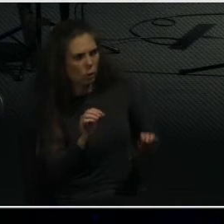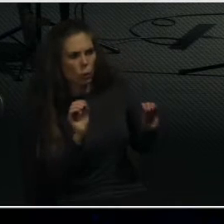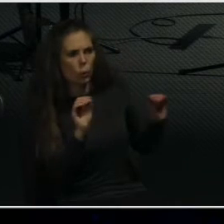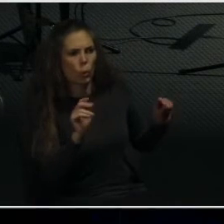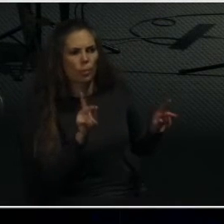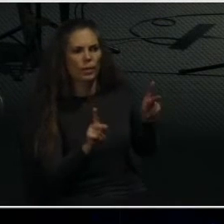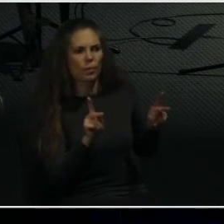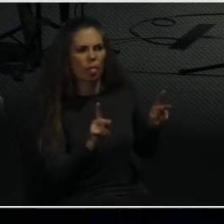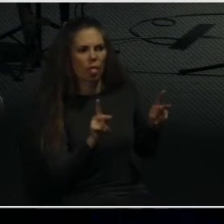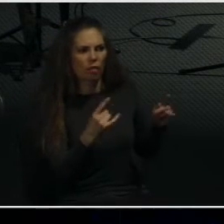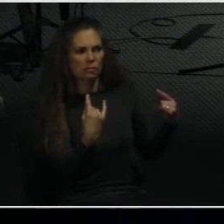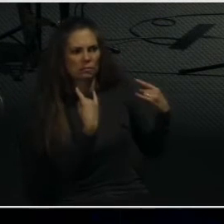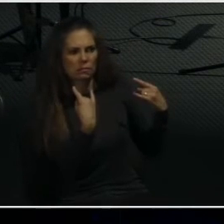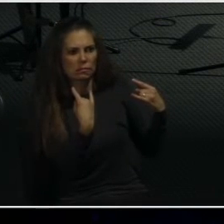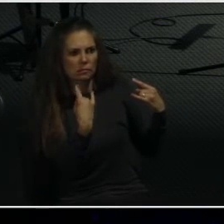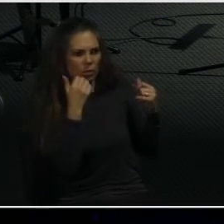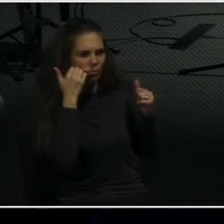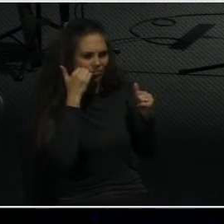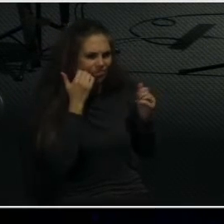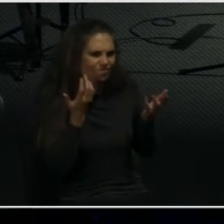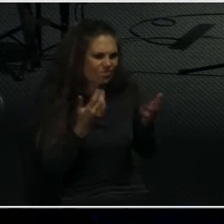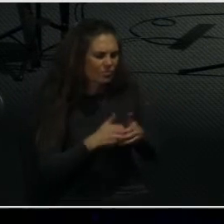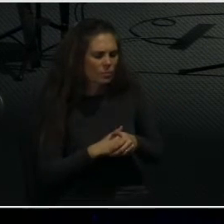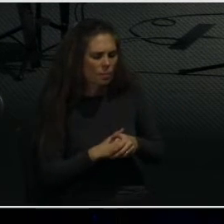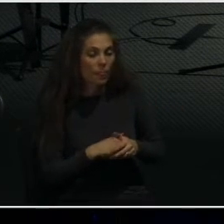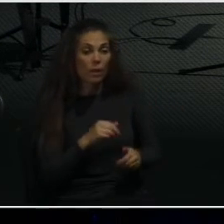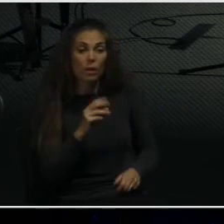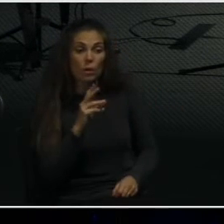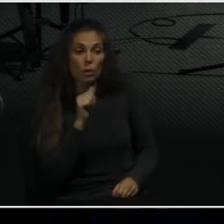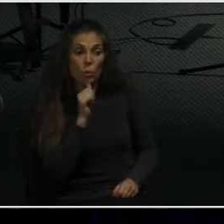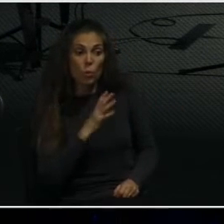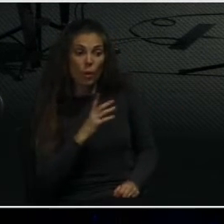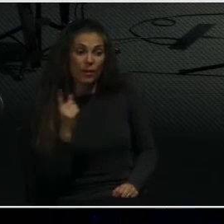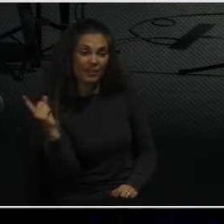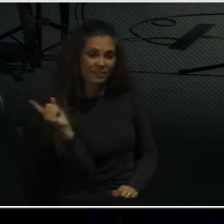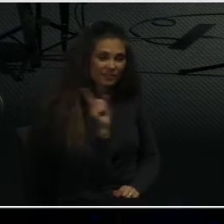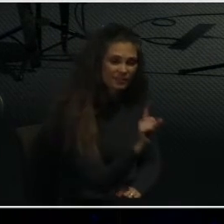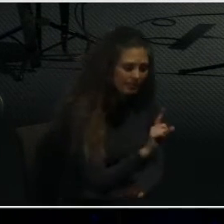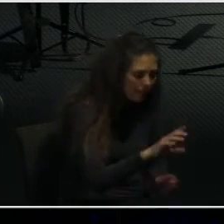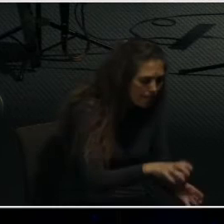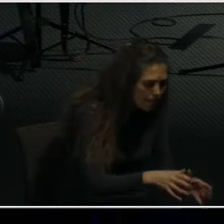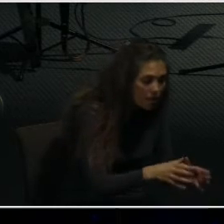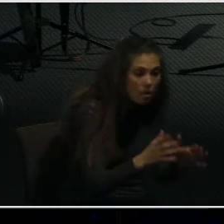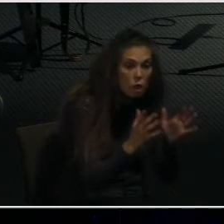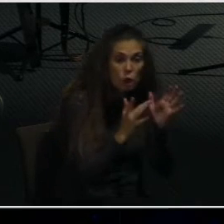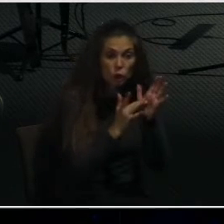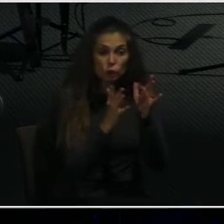and Jesus is sitting there, and Jesus says, "Will you give me a drink?"